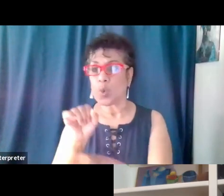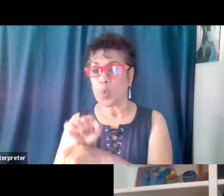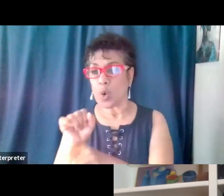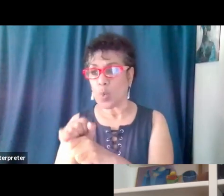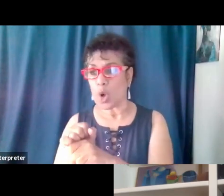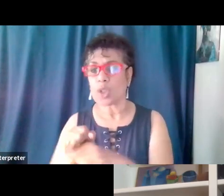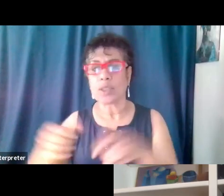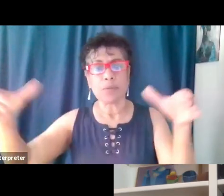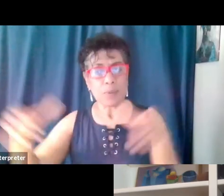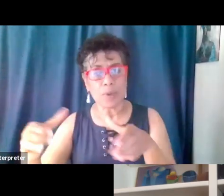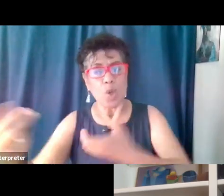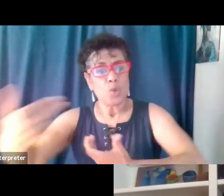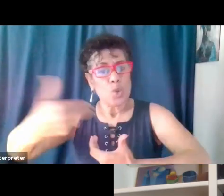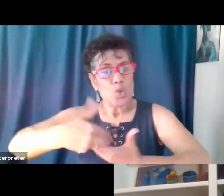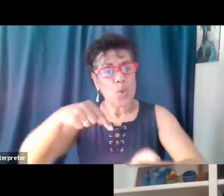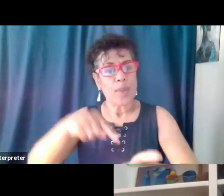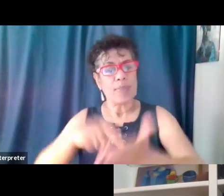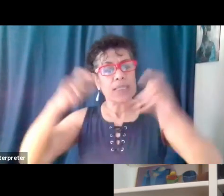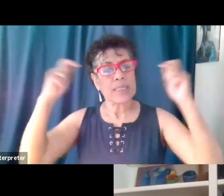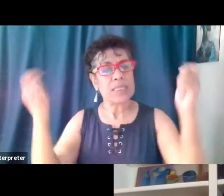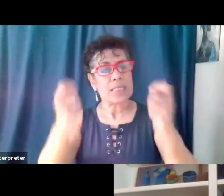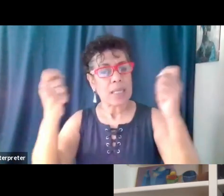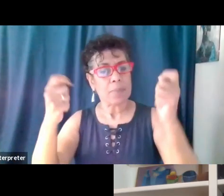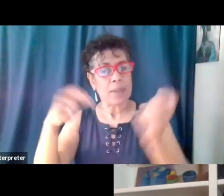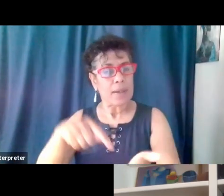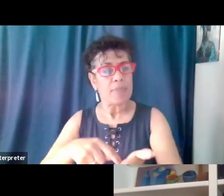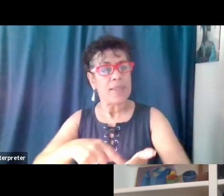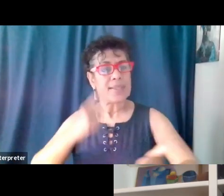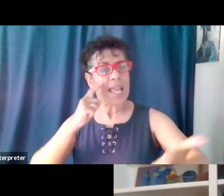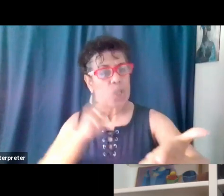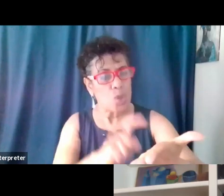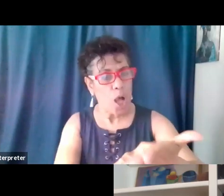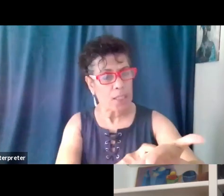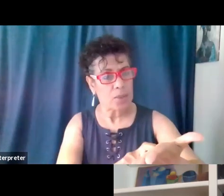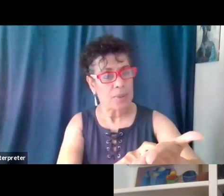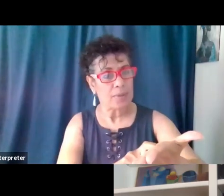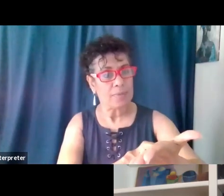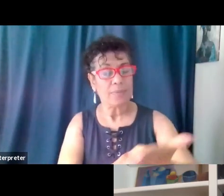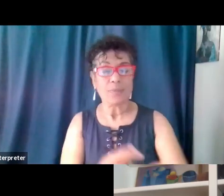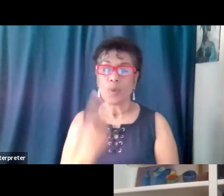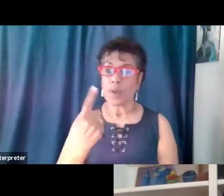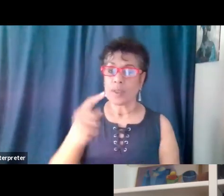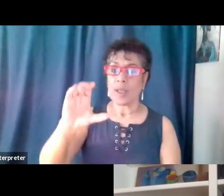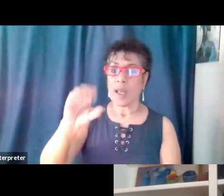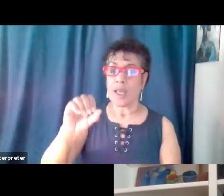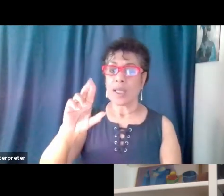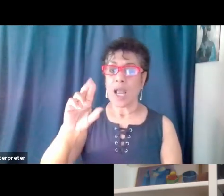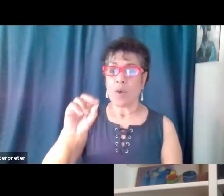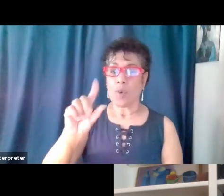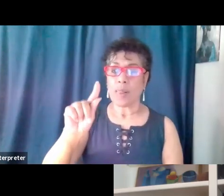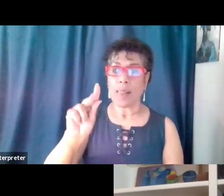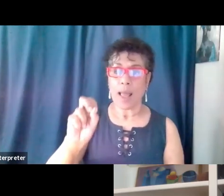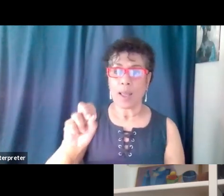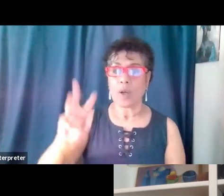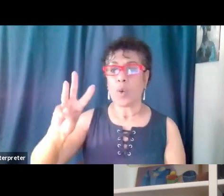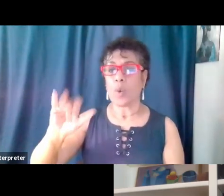be a part of this ceremony, this acknowledgement. And one of those is Caroline Whitten with